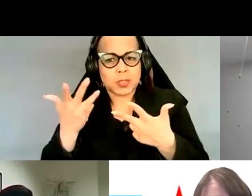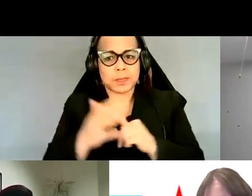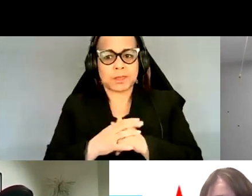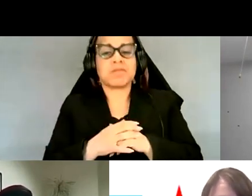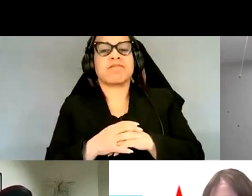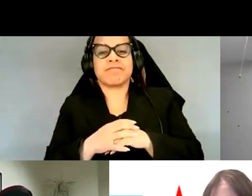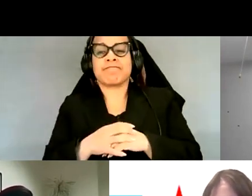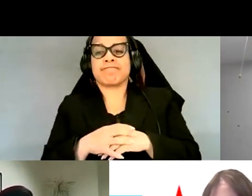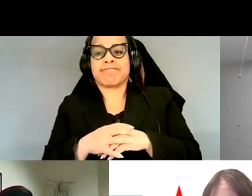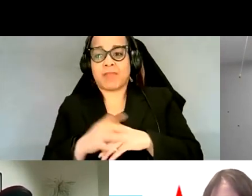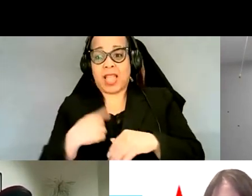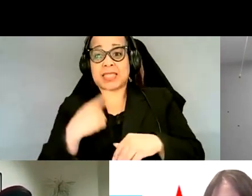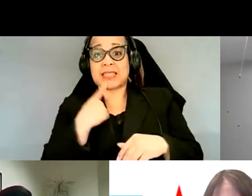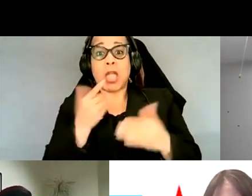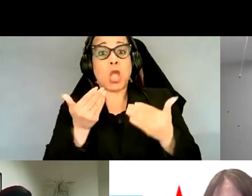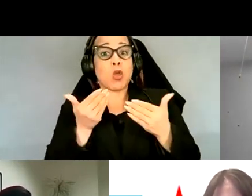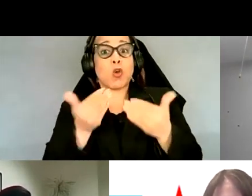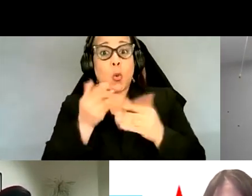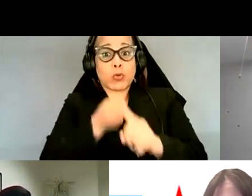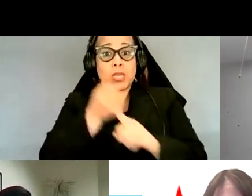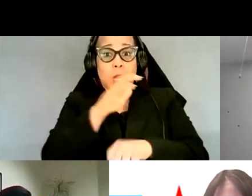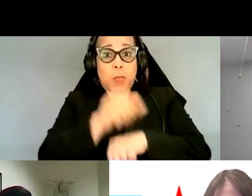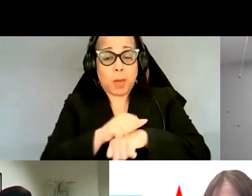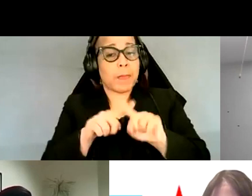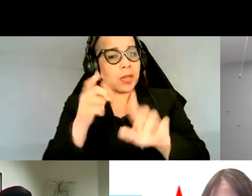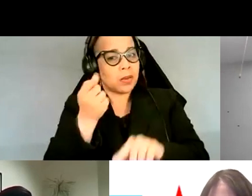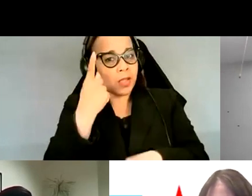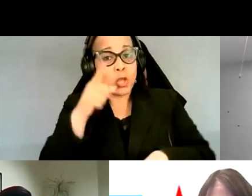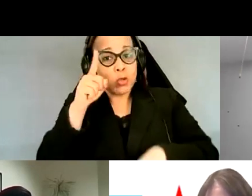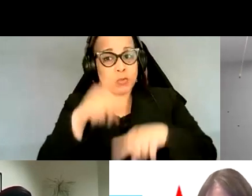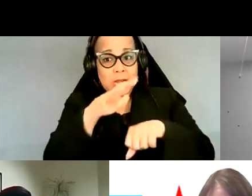I'd say go where you can get an appointment, but what you're not going to be able to do is get an